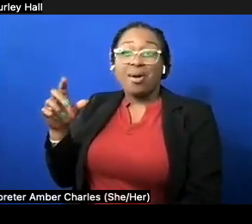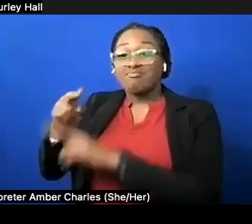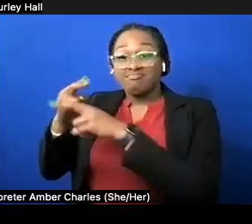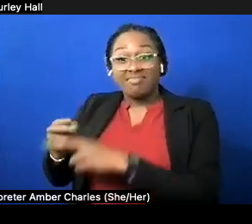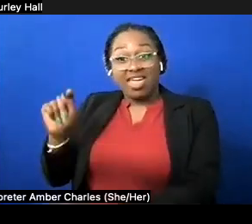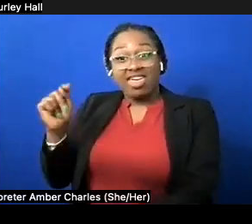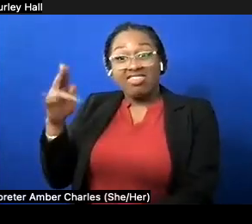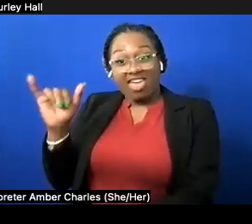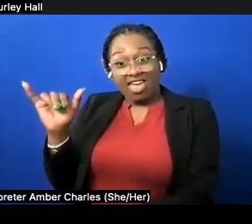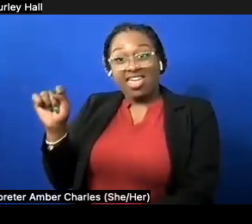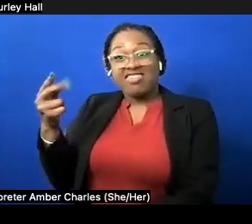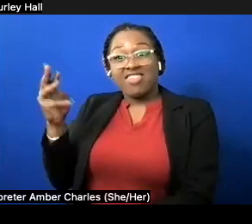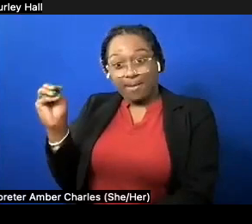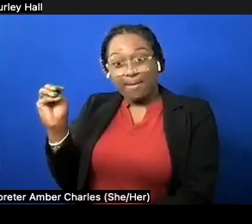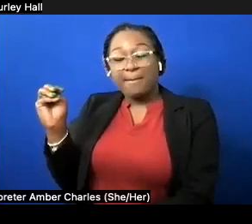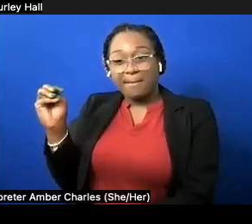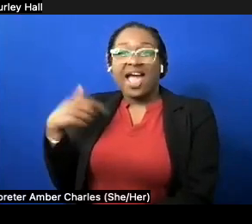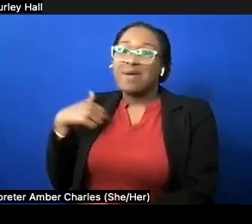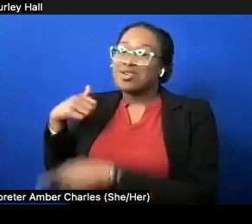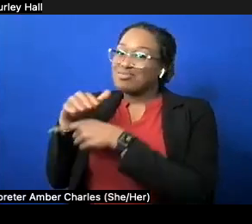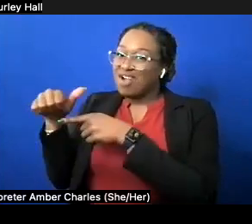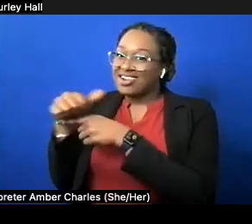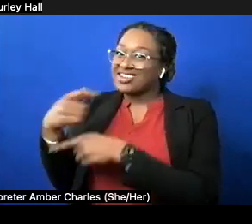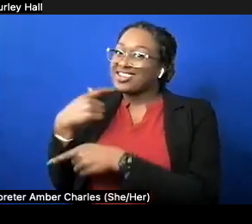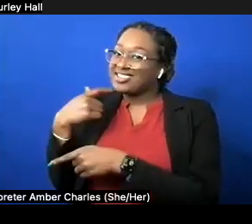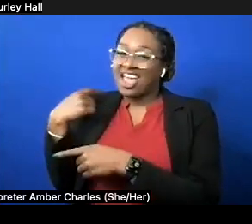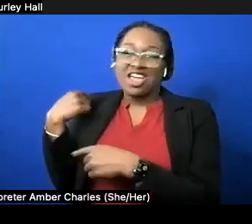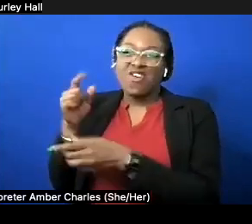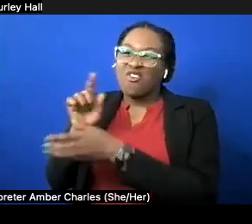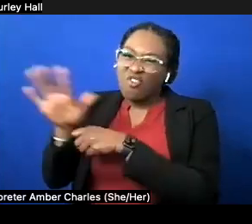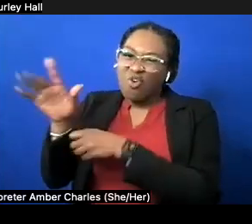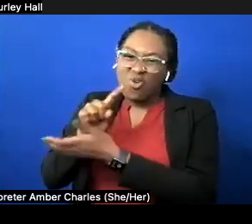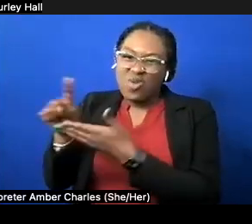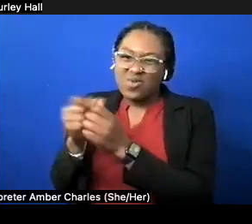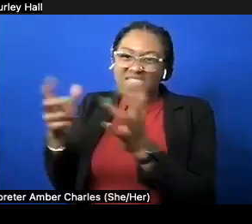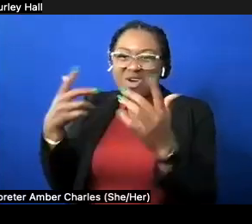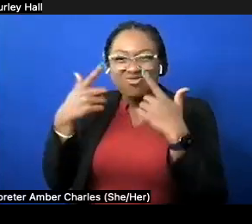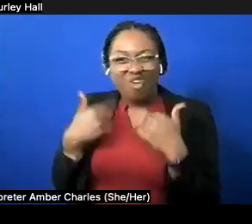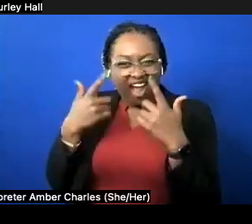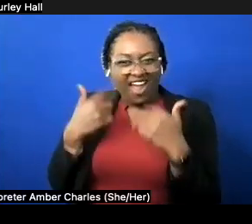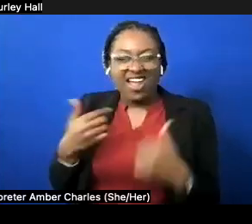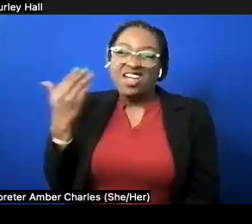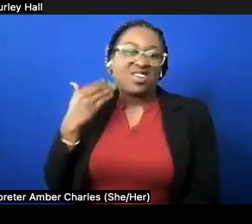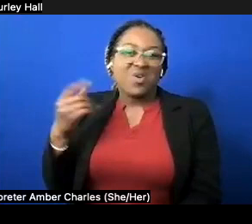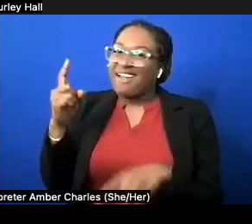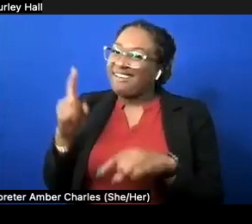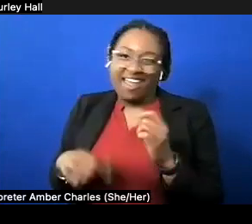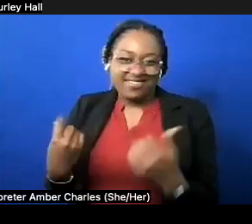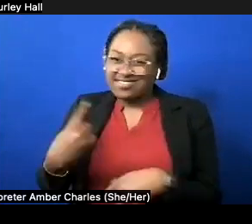them. And I've been practicing saying this all week without crying. And I know I'm not going to be able to do it